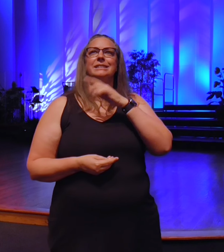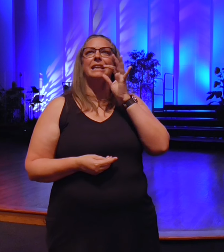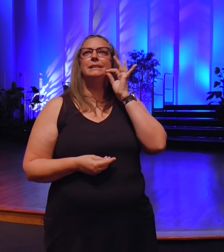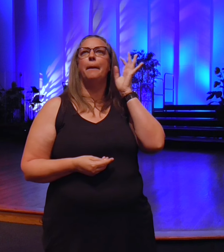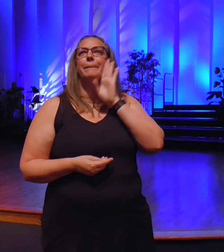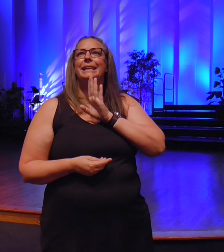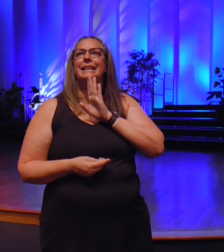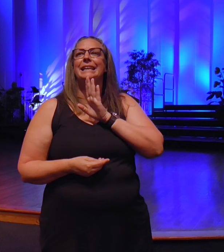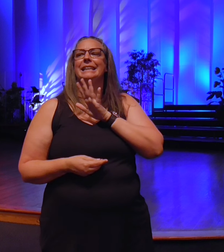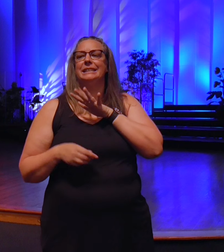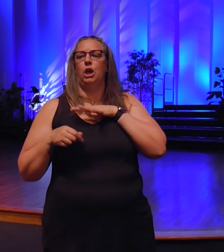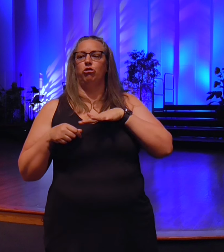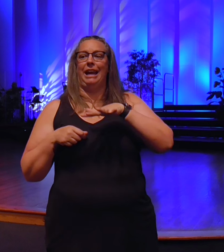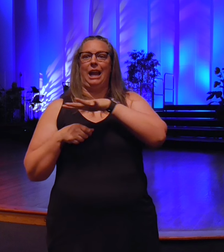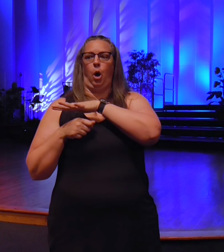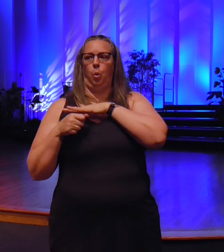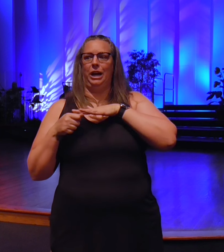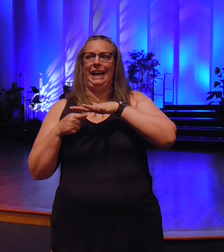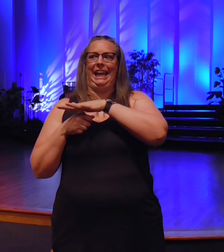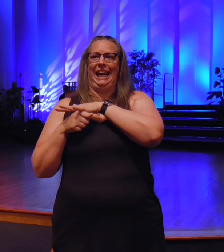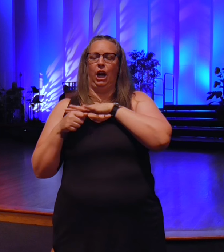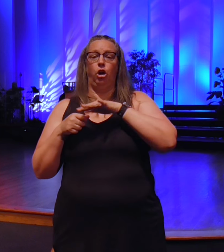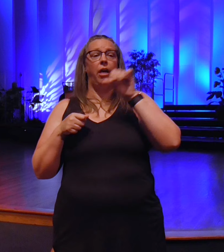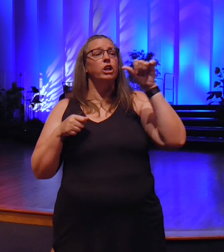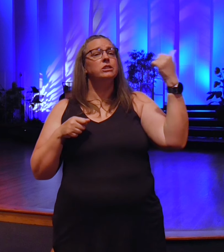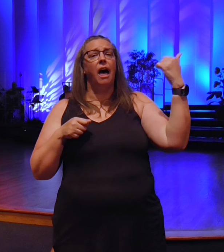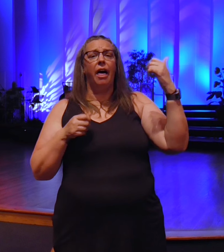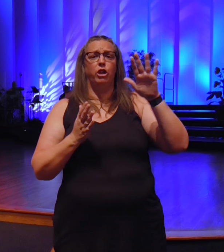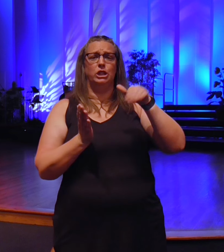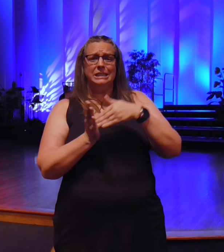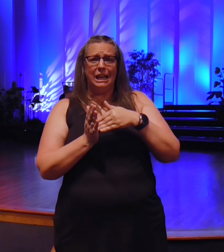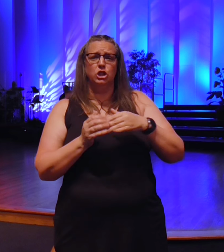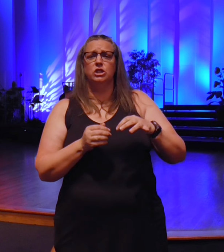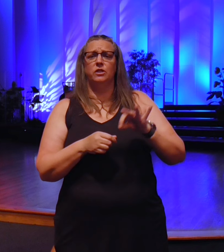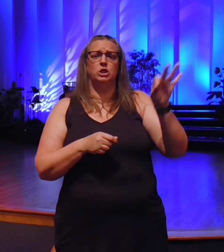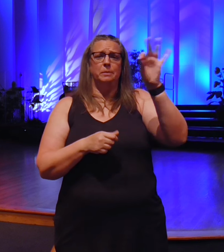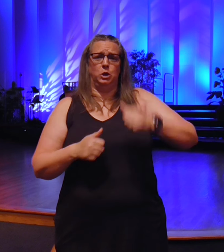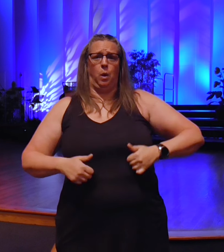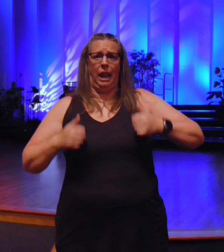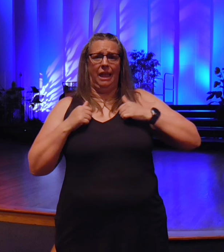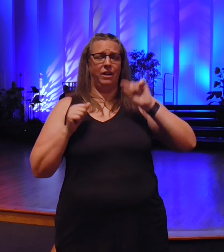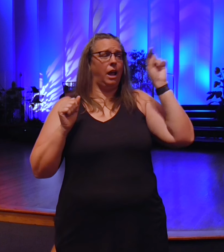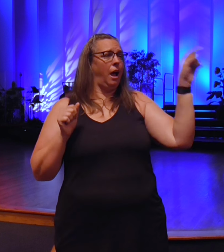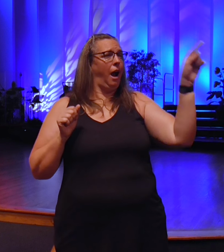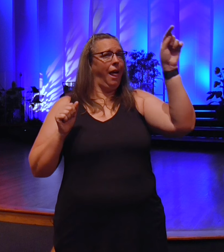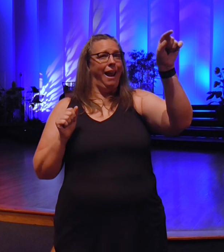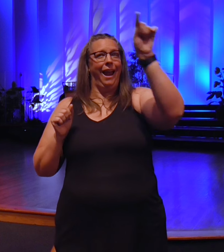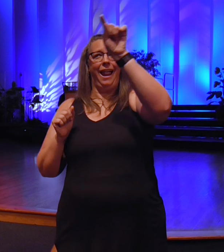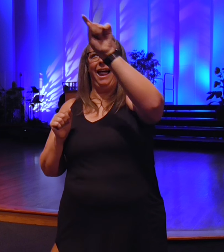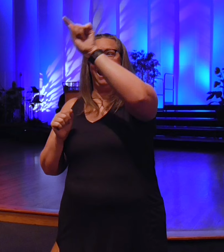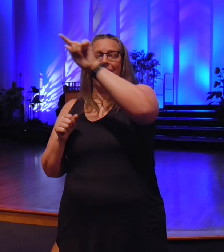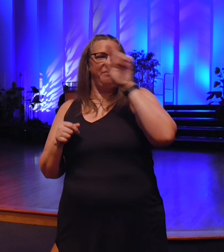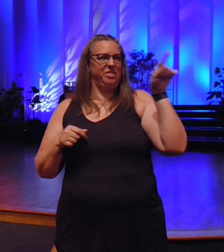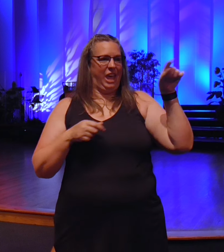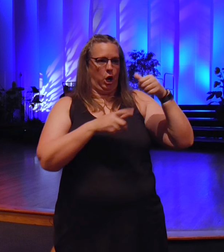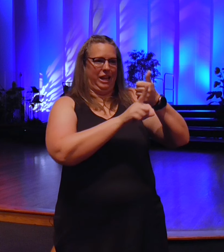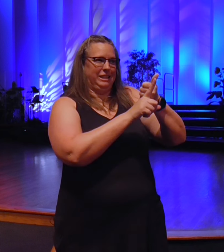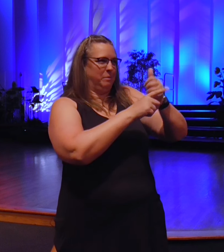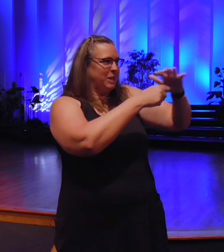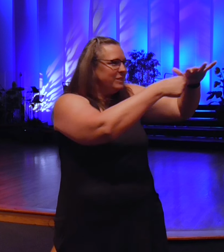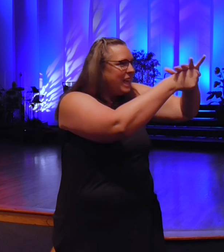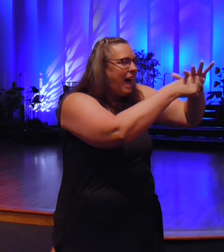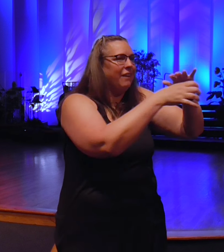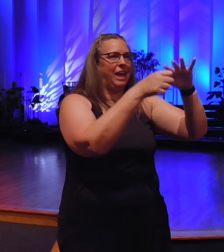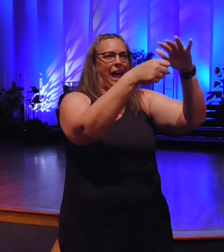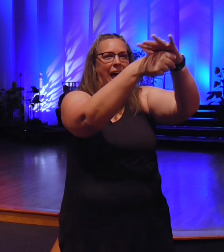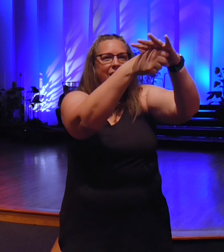And we're in that hive right now, and there's other centers for spiritual living all around the globe, and people are going into their little hives, and then we go back out with what we